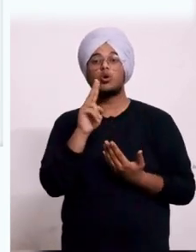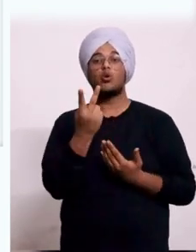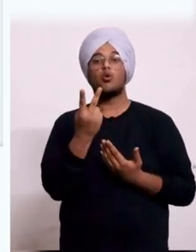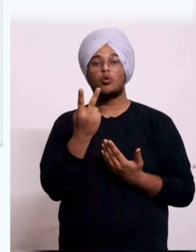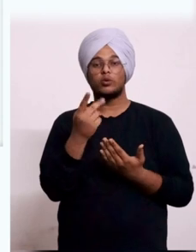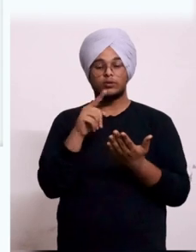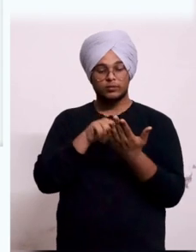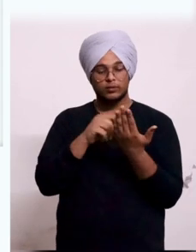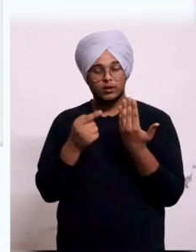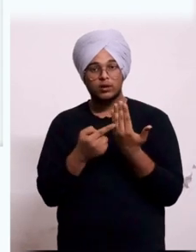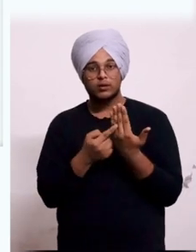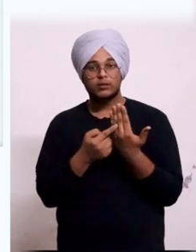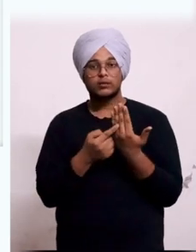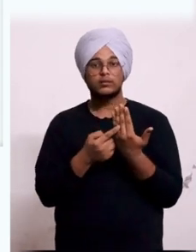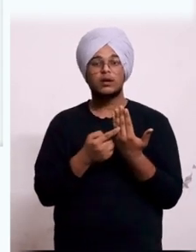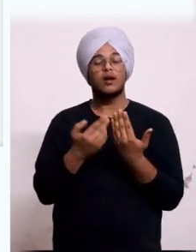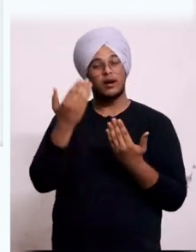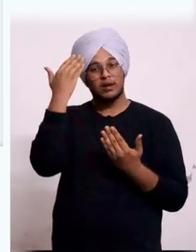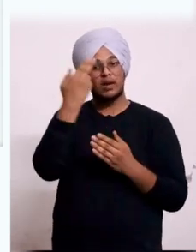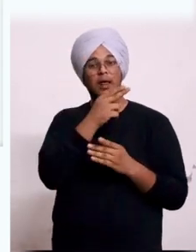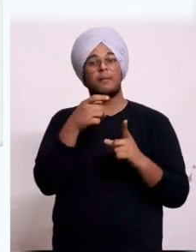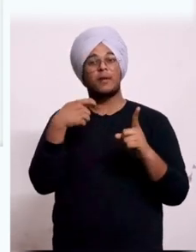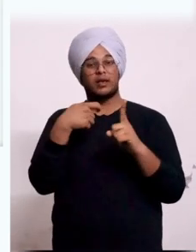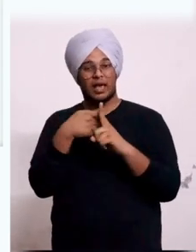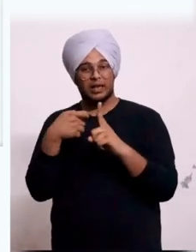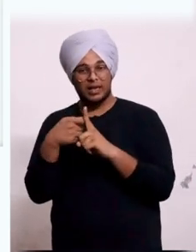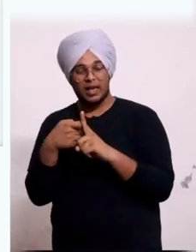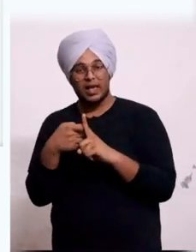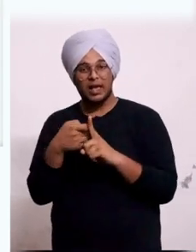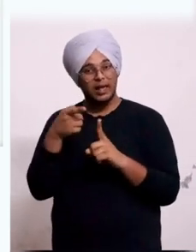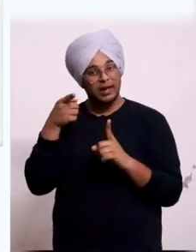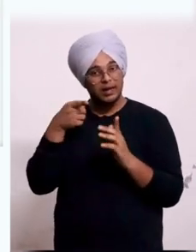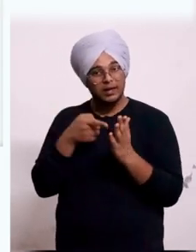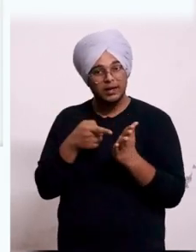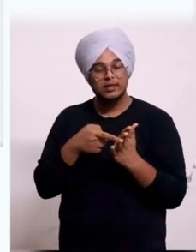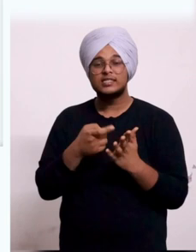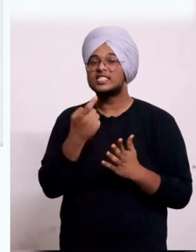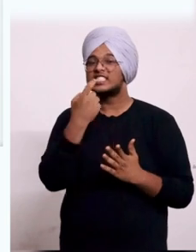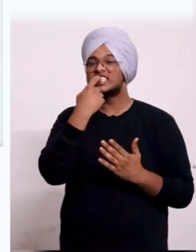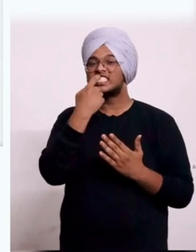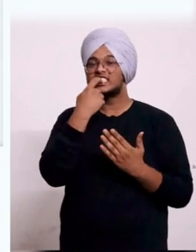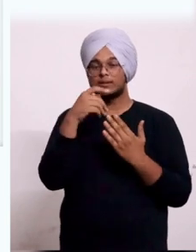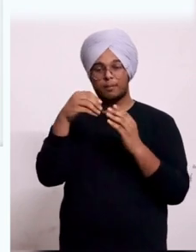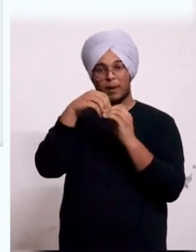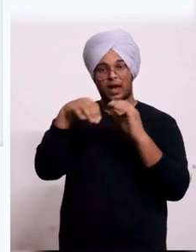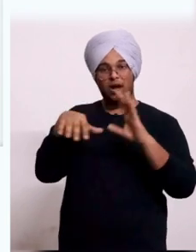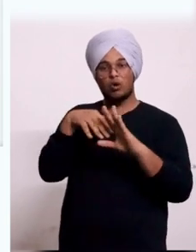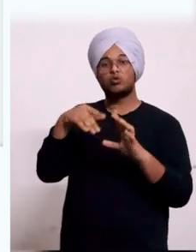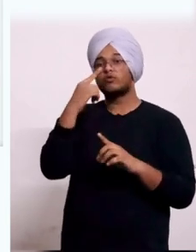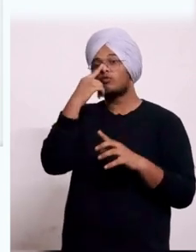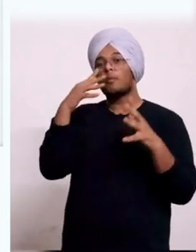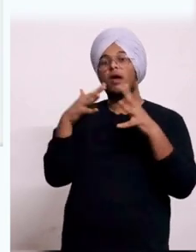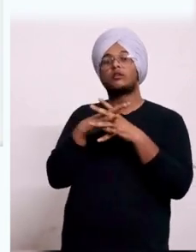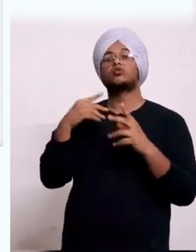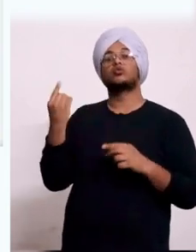as wraps, known as Katif or Hole. The ones like this Kalamkari with a white background were used by